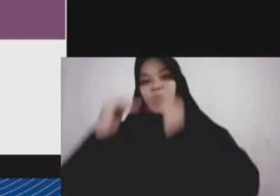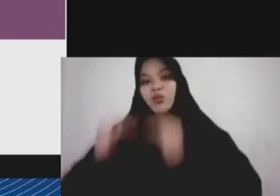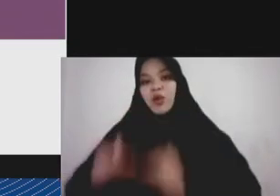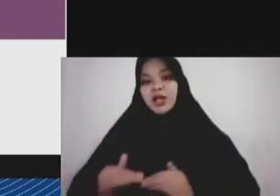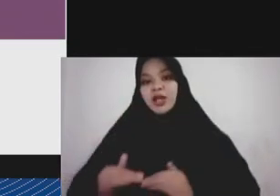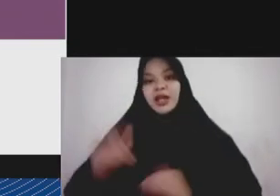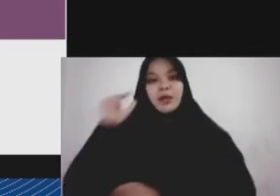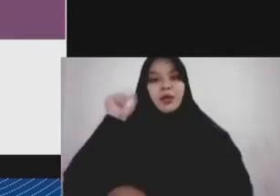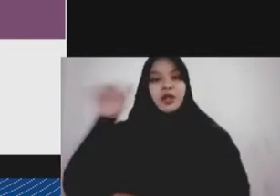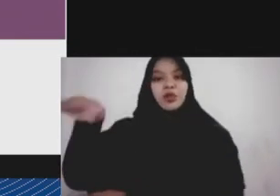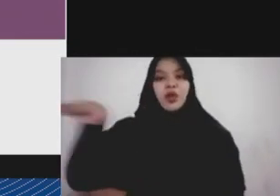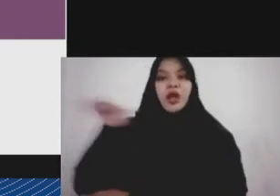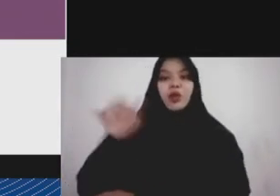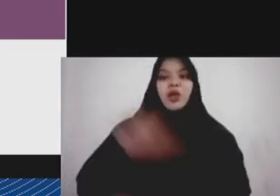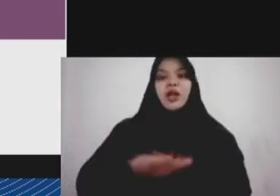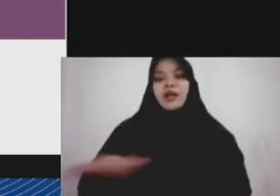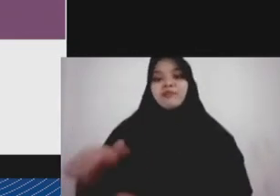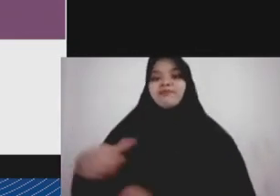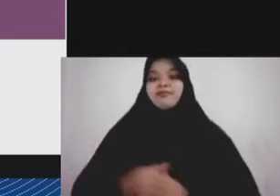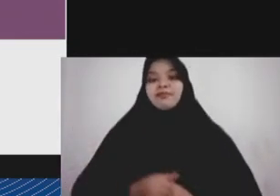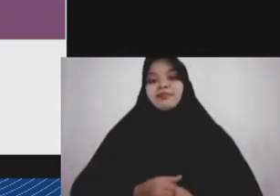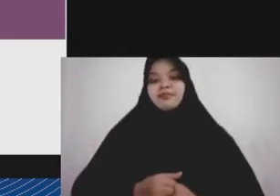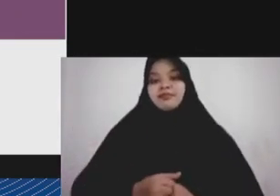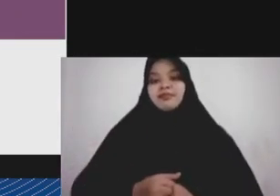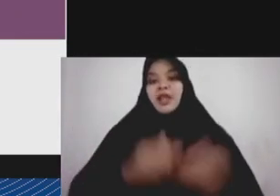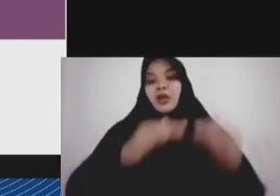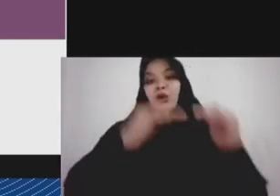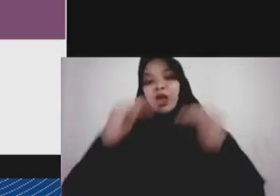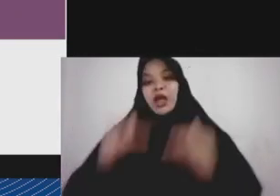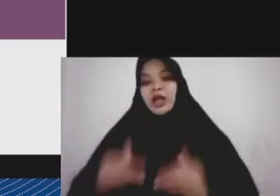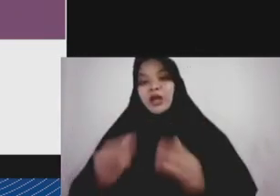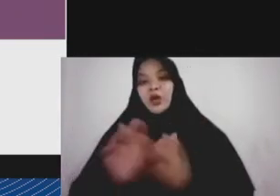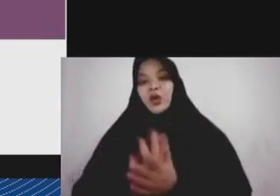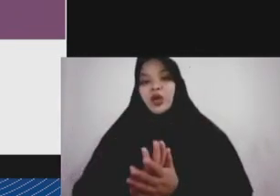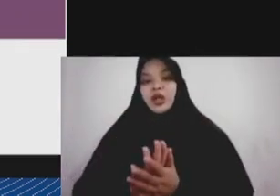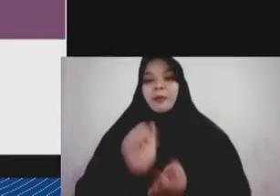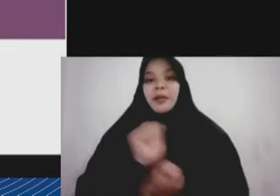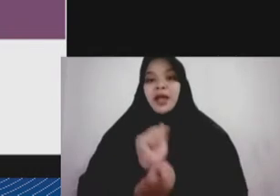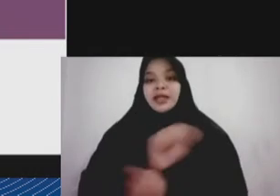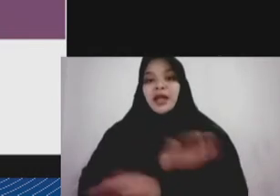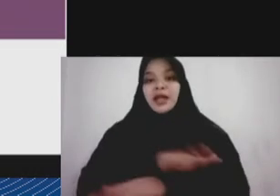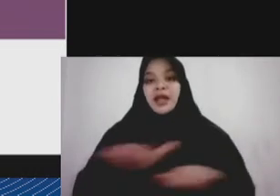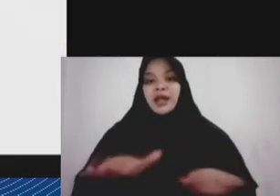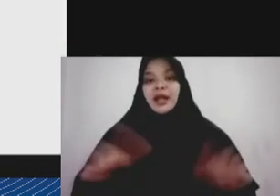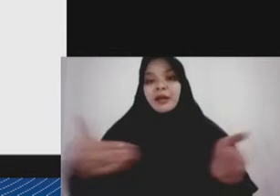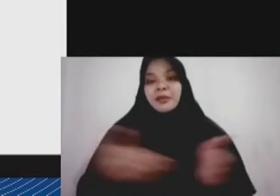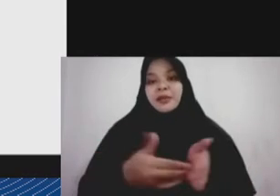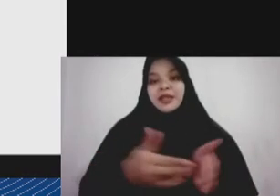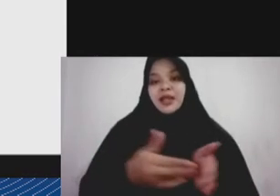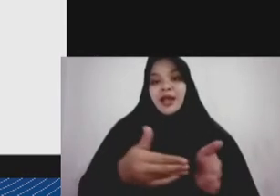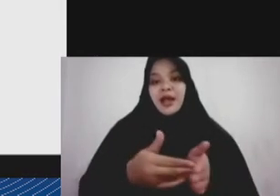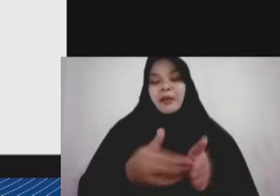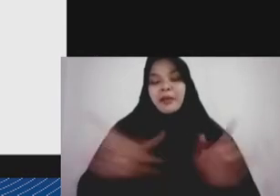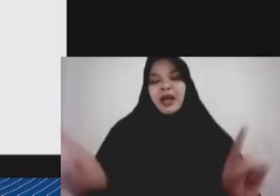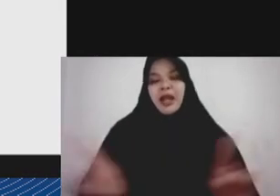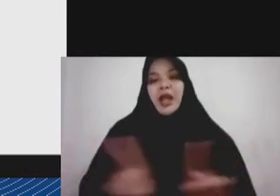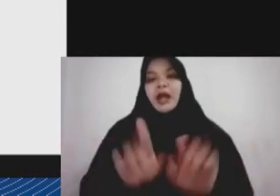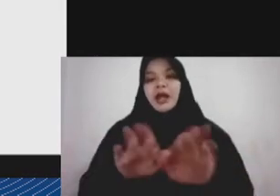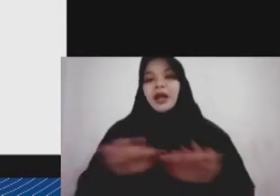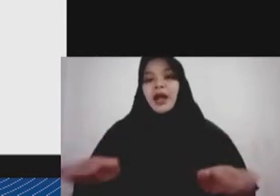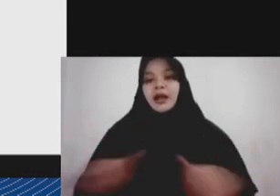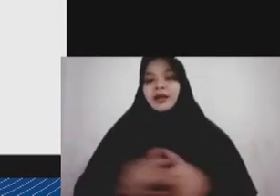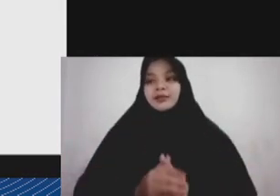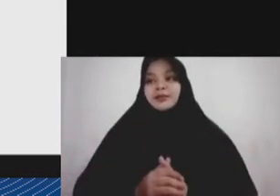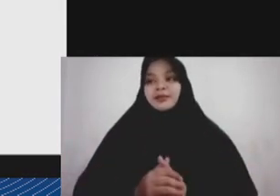Fourthly, decrease in child labor. And fifthly, is prevention of child marriage. Therefore, in an effort to